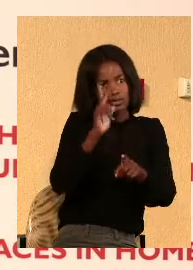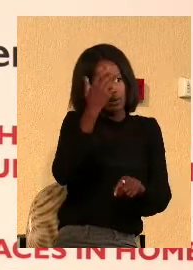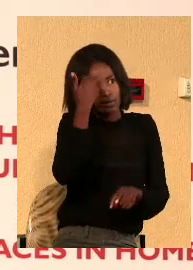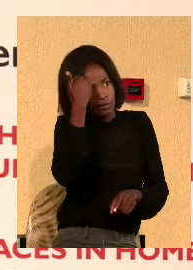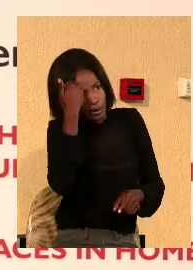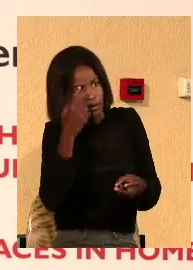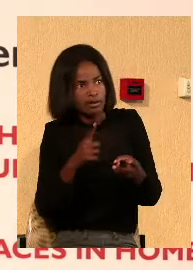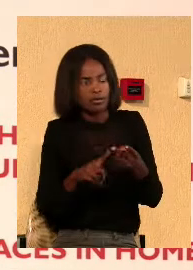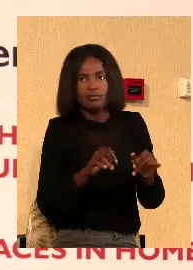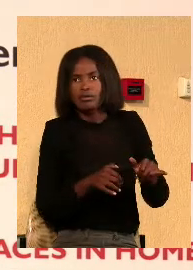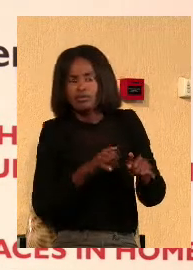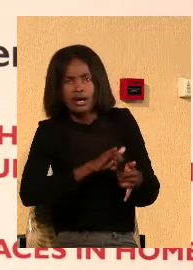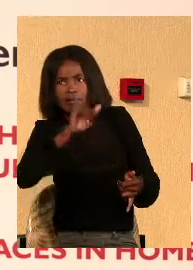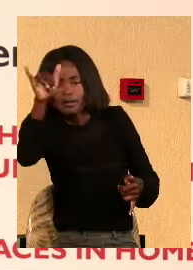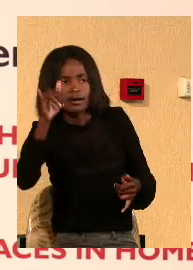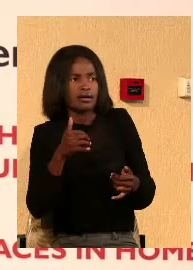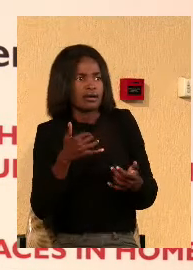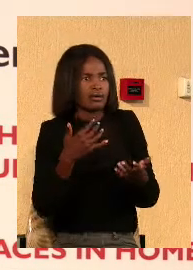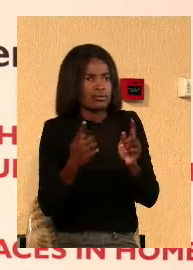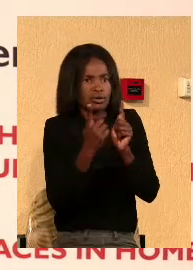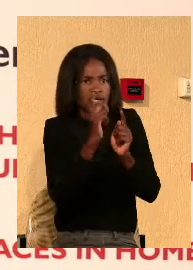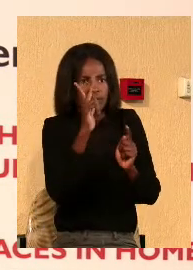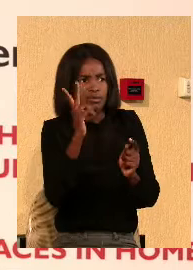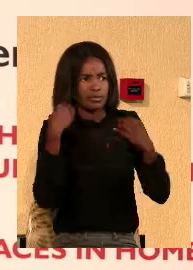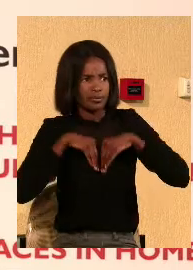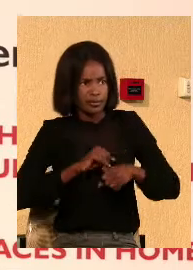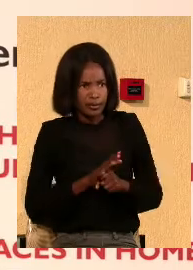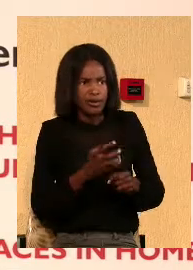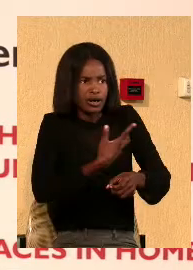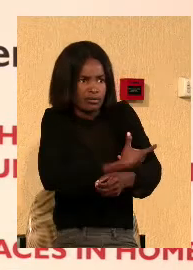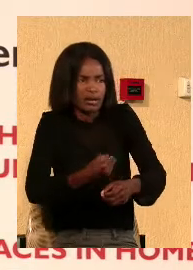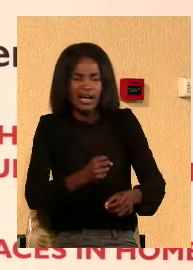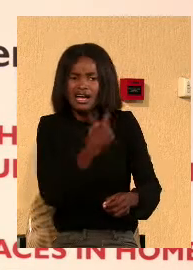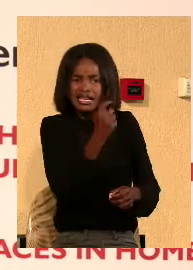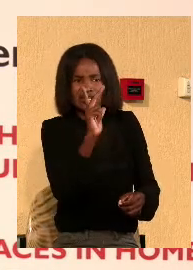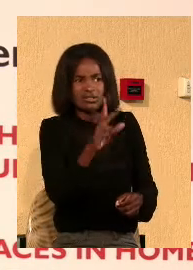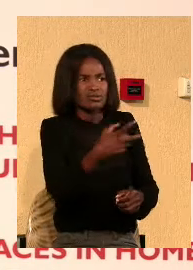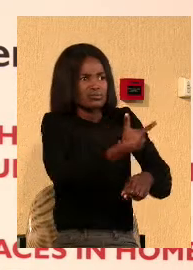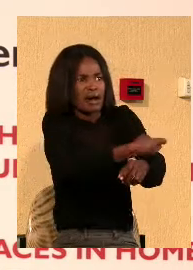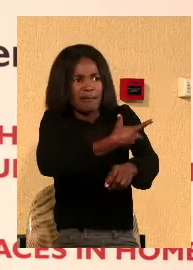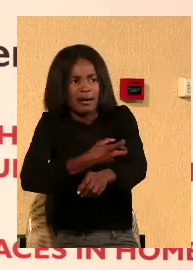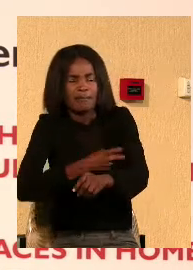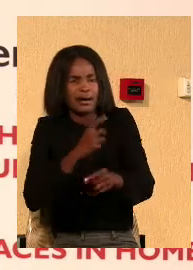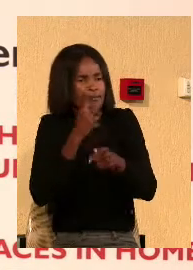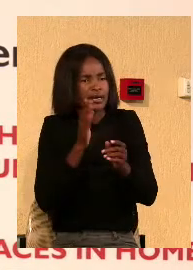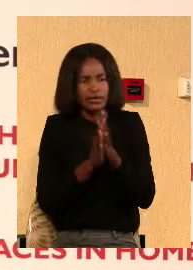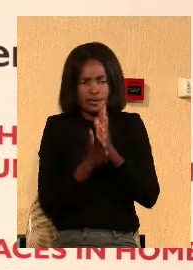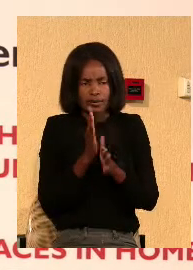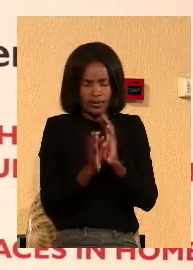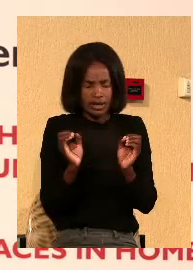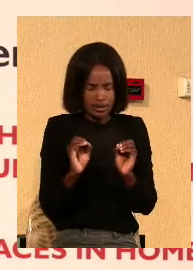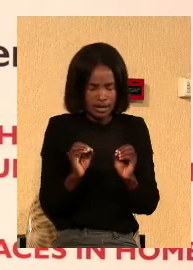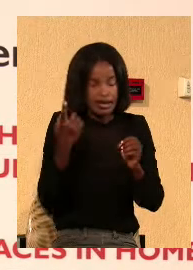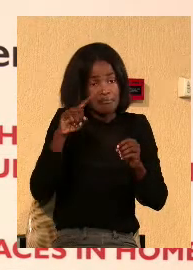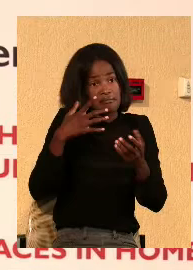where we were. So it's not a bad or entirely bad thing. All we need to do is perhaps to test more, to also